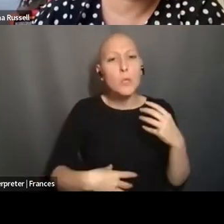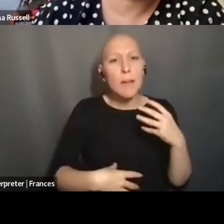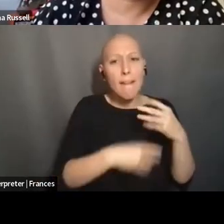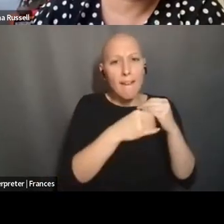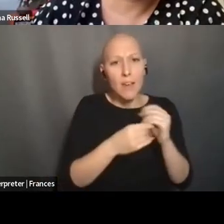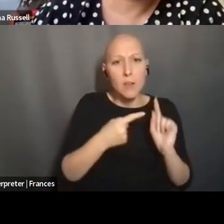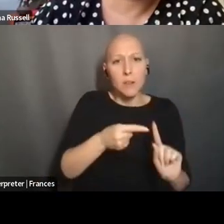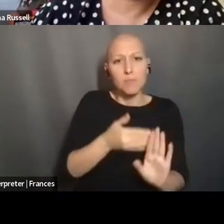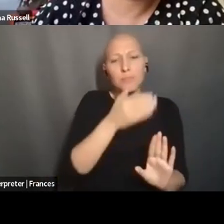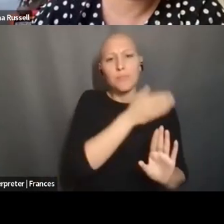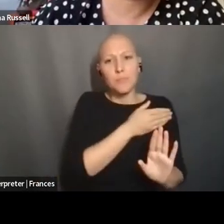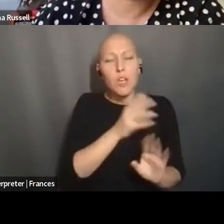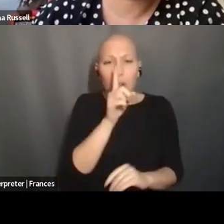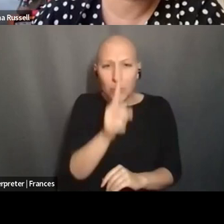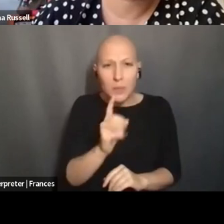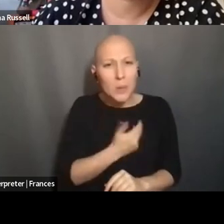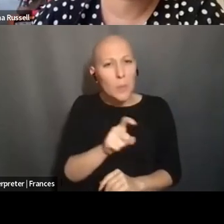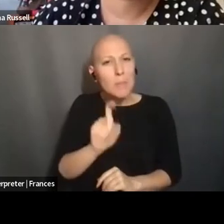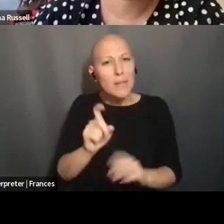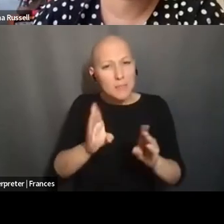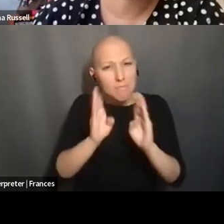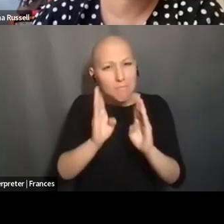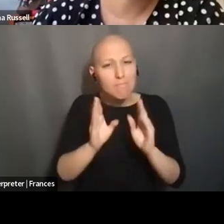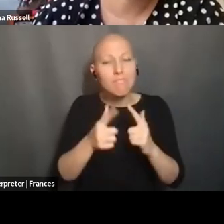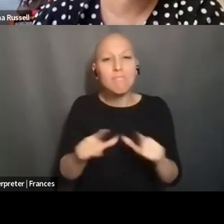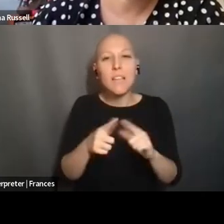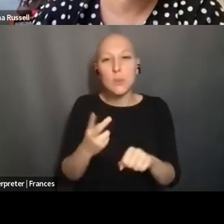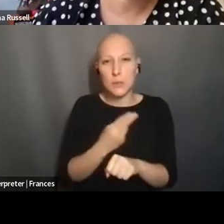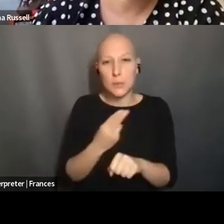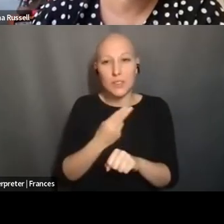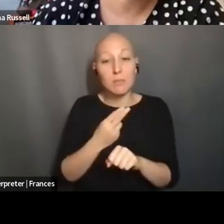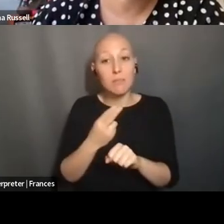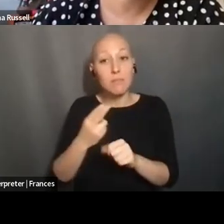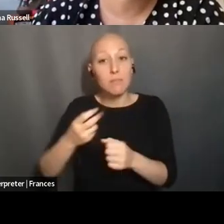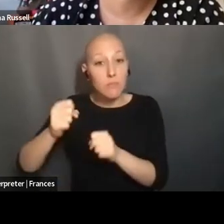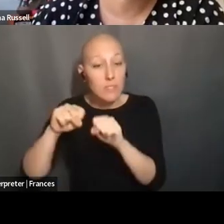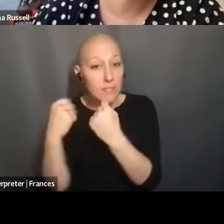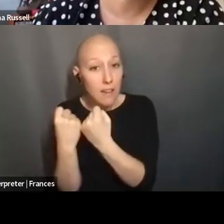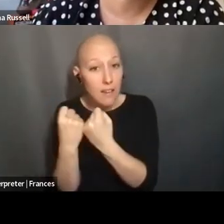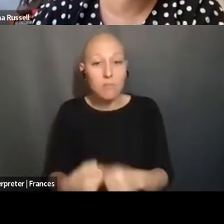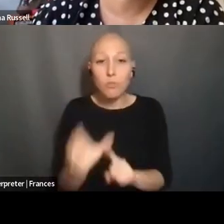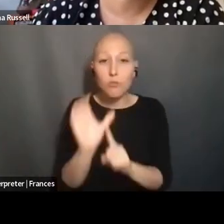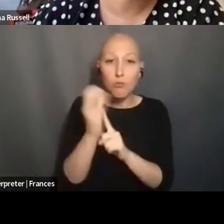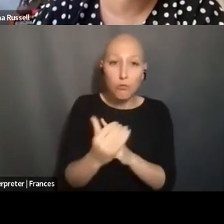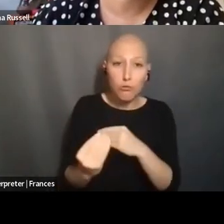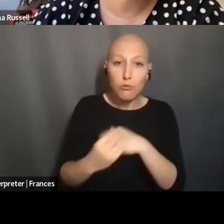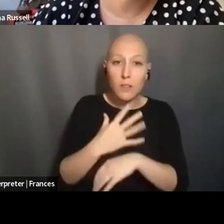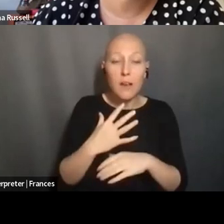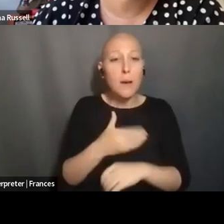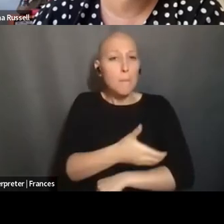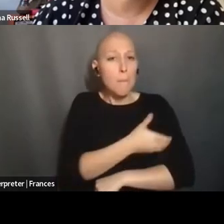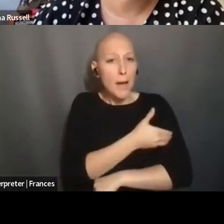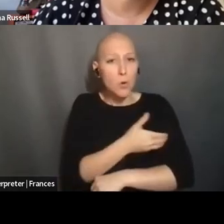really pay attention to the language we use and the social and cultural factors and the power relationships